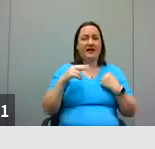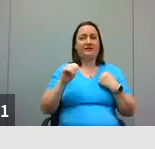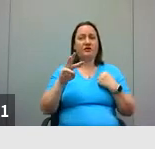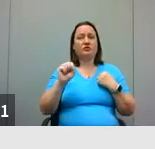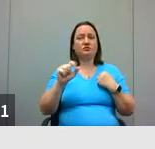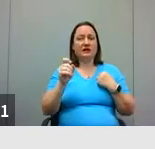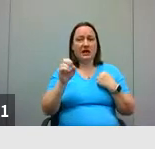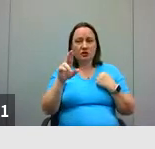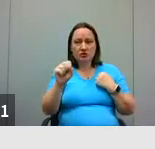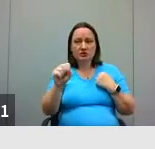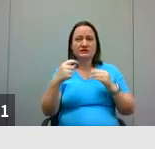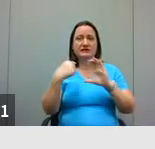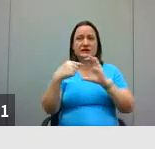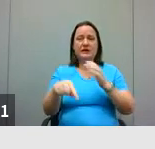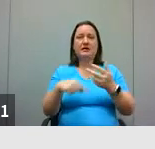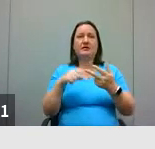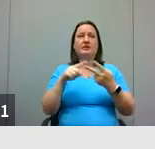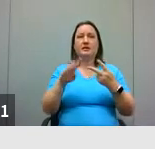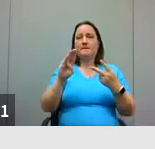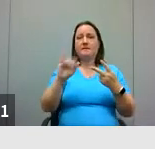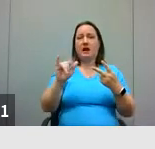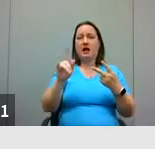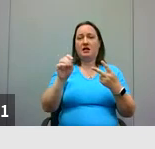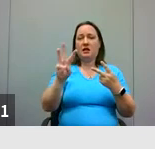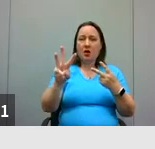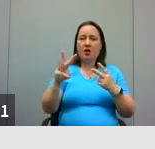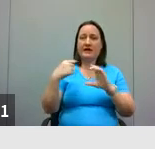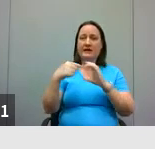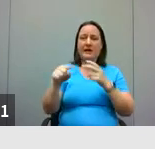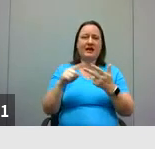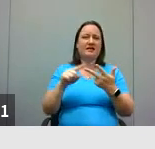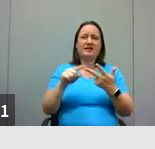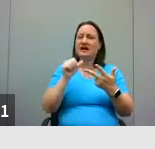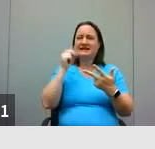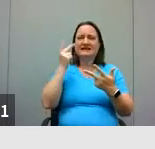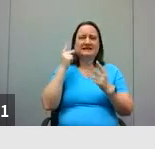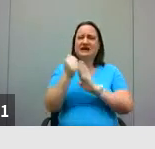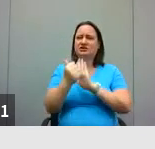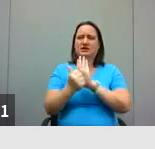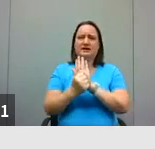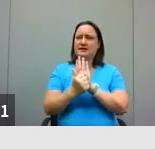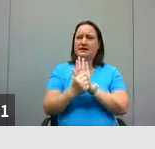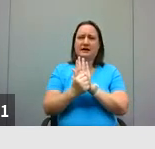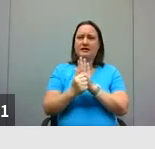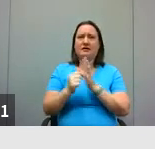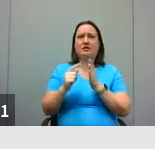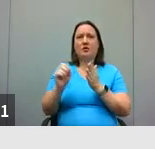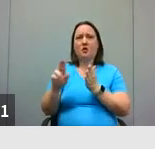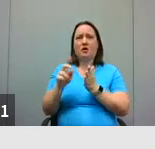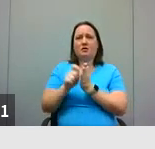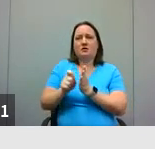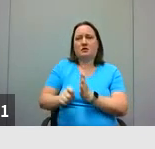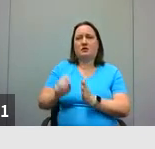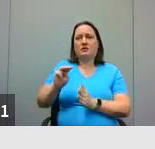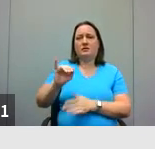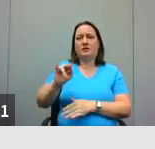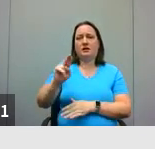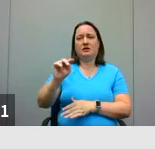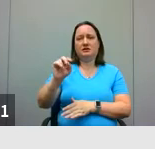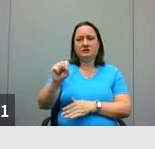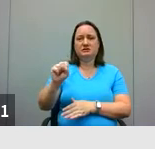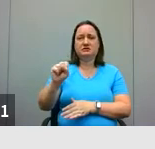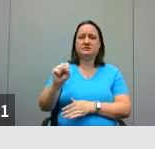with the bylaws. I didn't see agendas or minutes in a prior email.